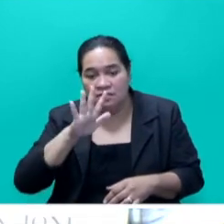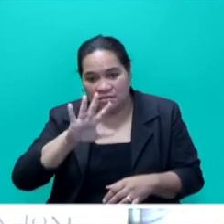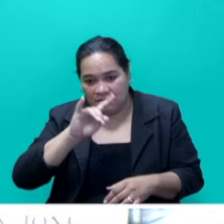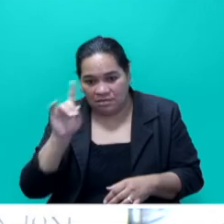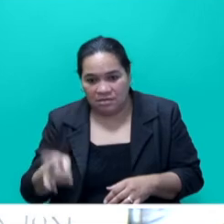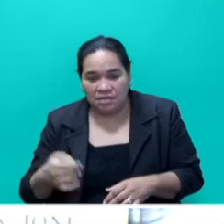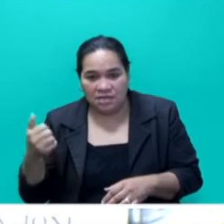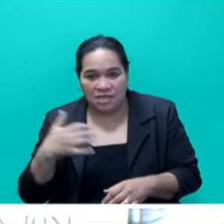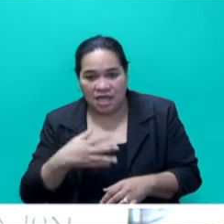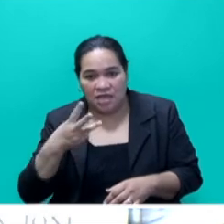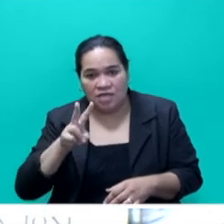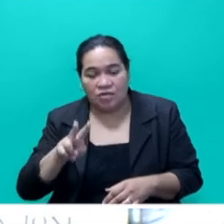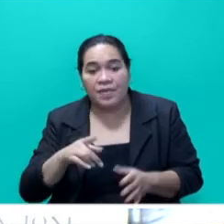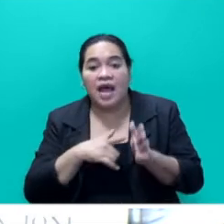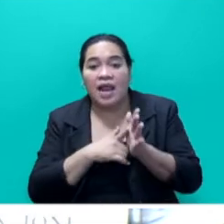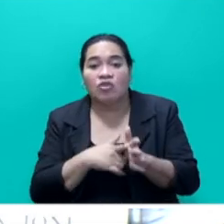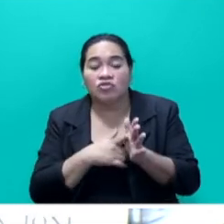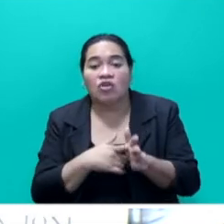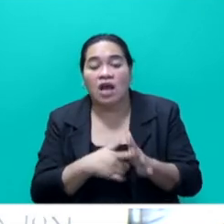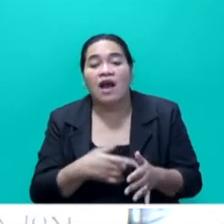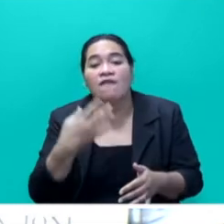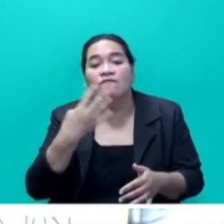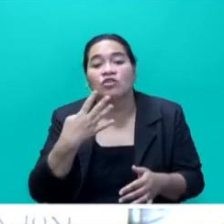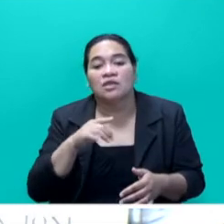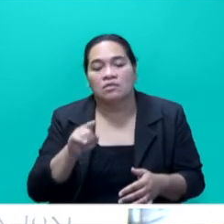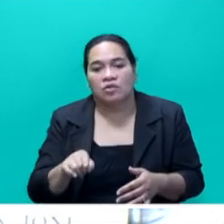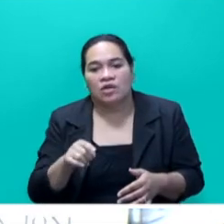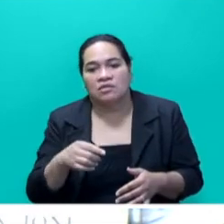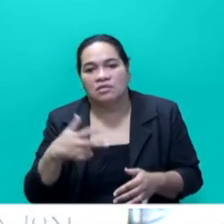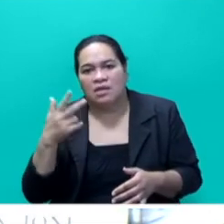45,632. Lautoka was next, 14.3%,